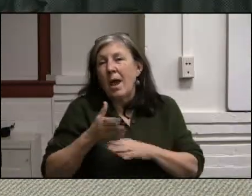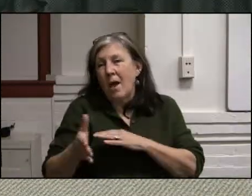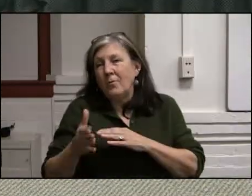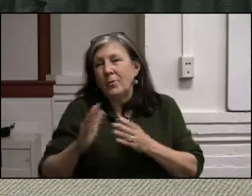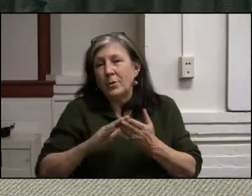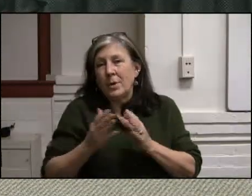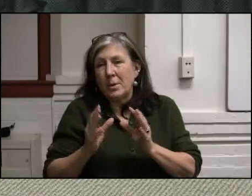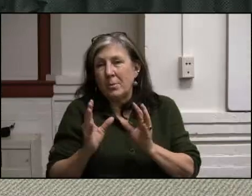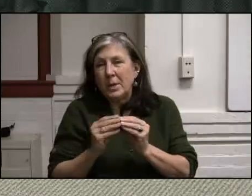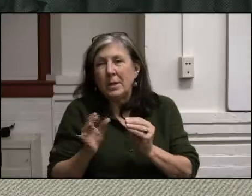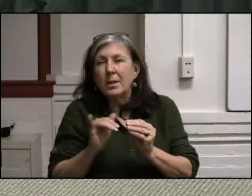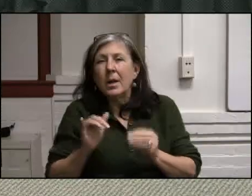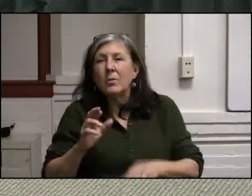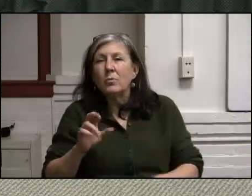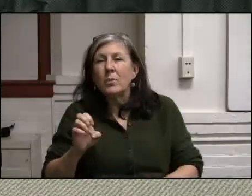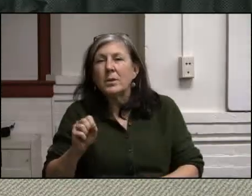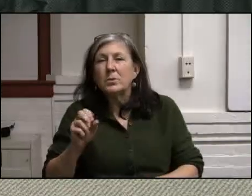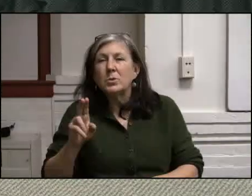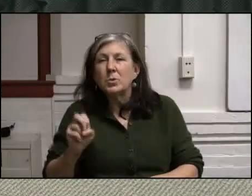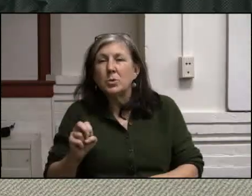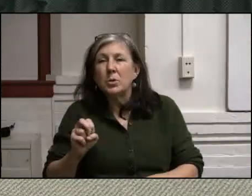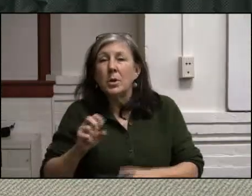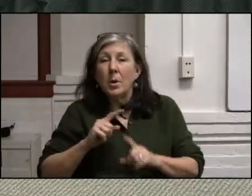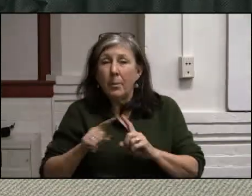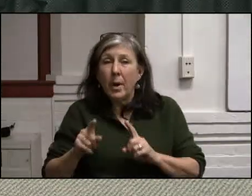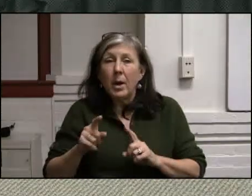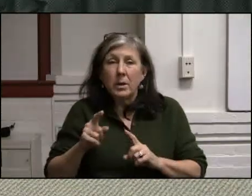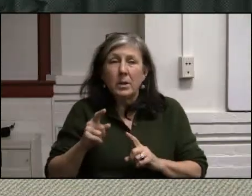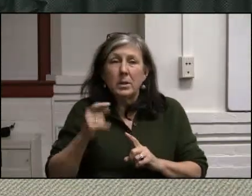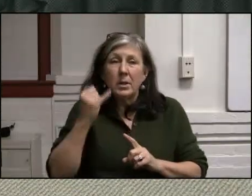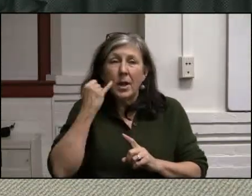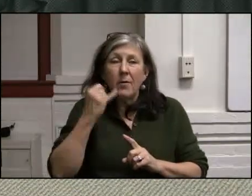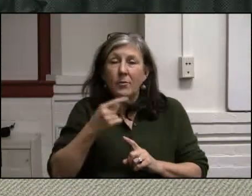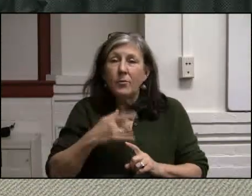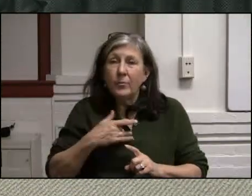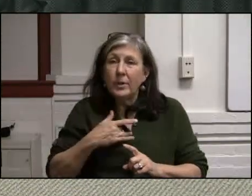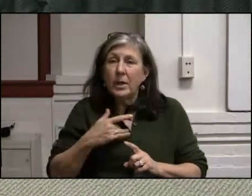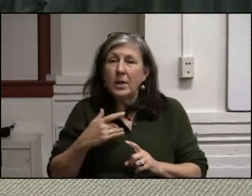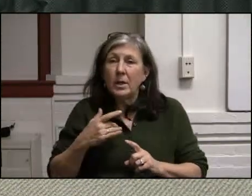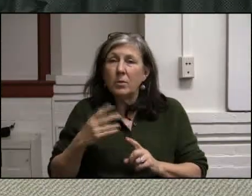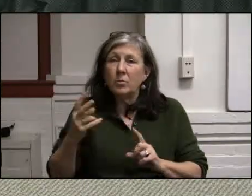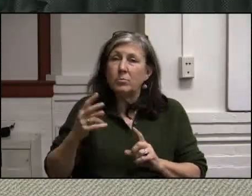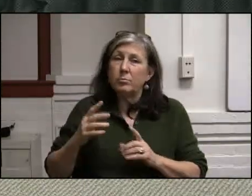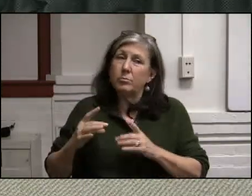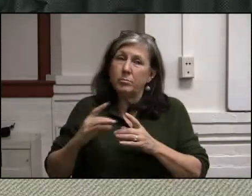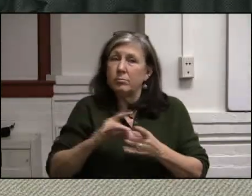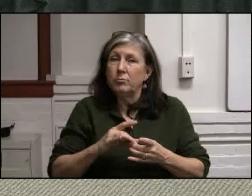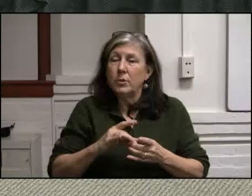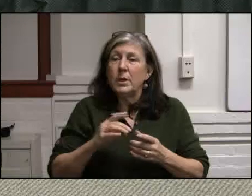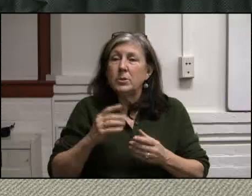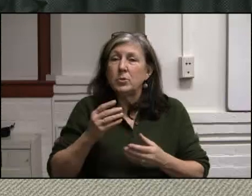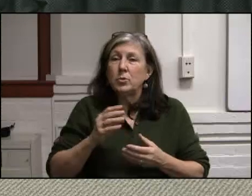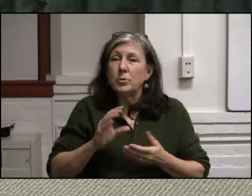it's tied to funding for you in your... No, I mean, I think that's a good point. Like,